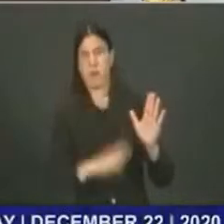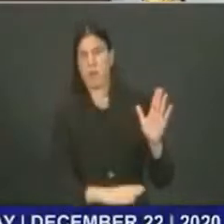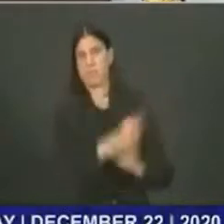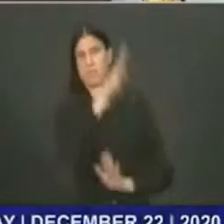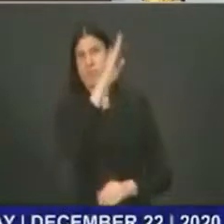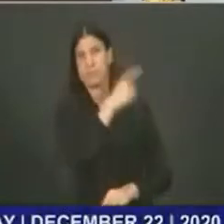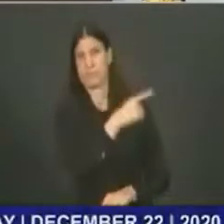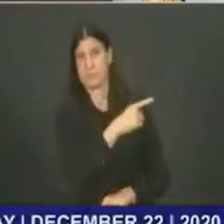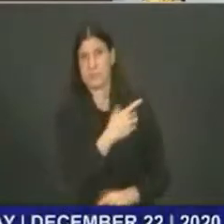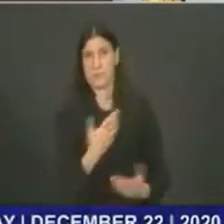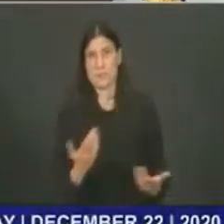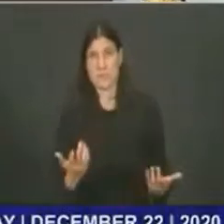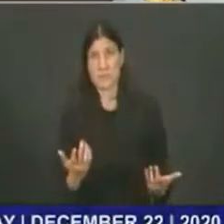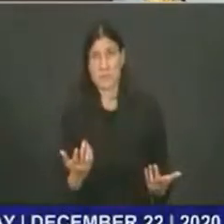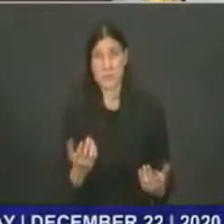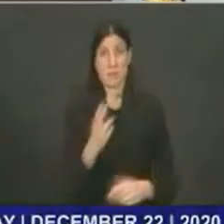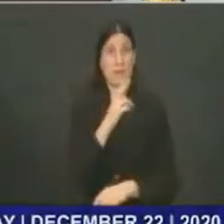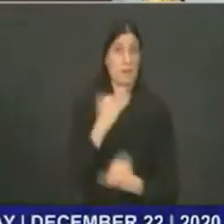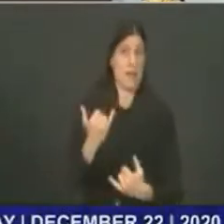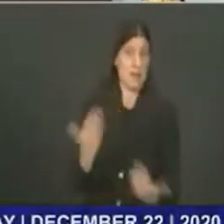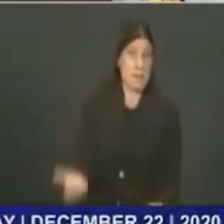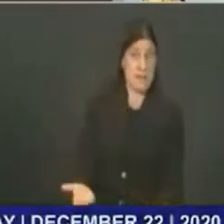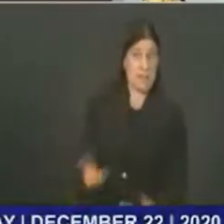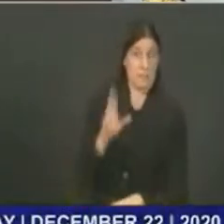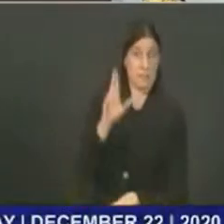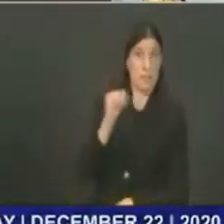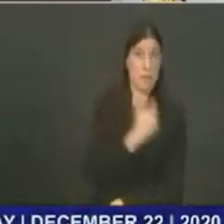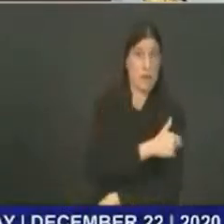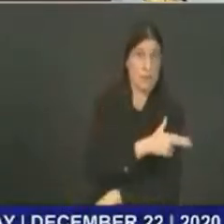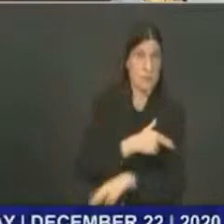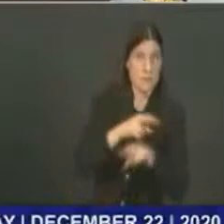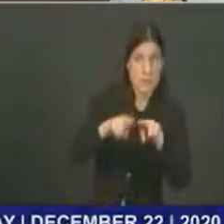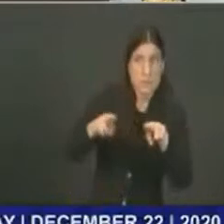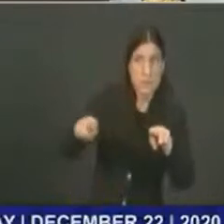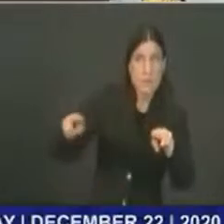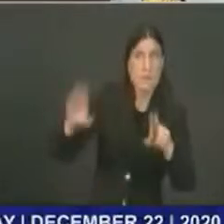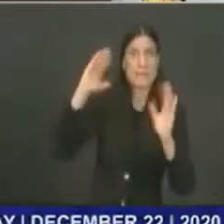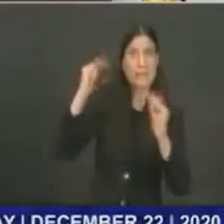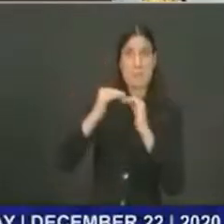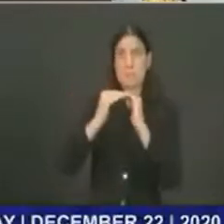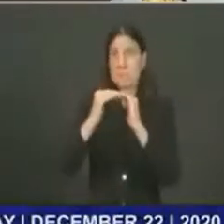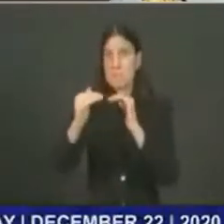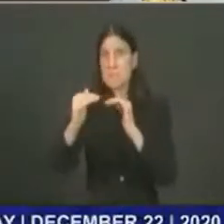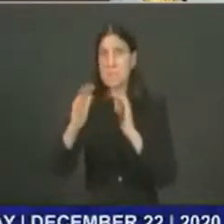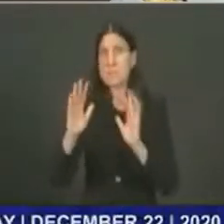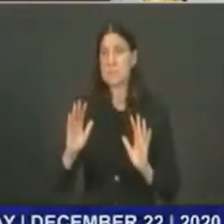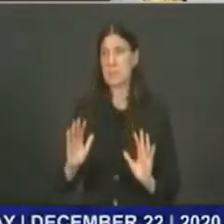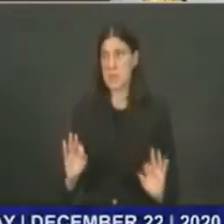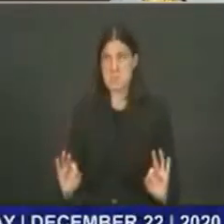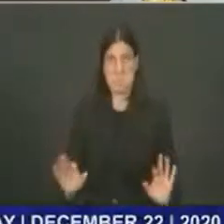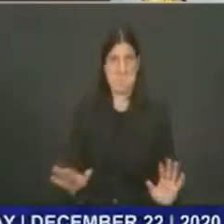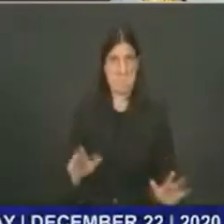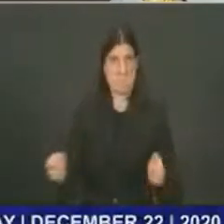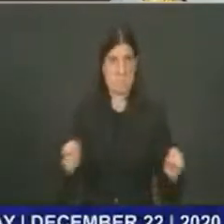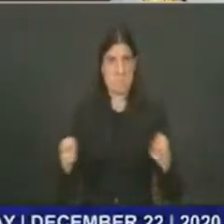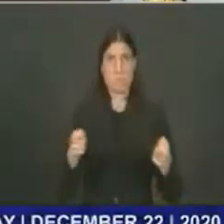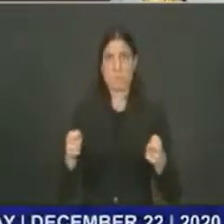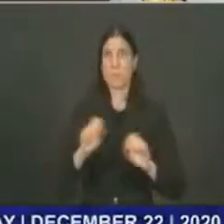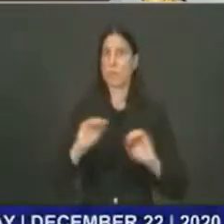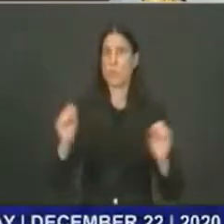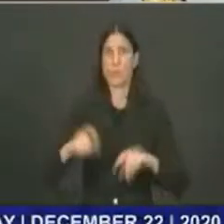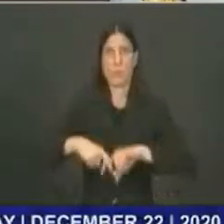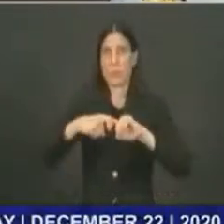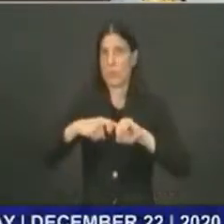stabilized. If we can stay stabilized, then we won't pause. I don't want to pause. Like, I'm not standing here planning to pause in the weeks